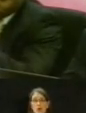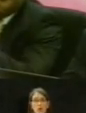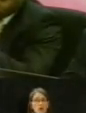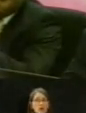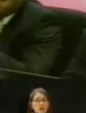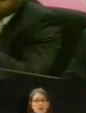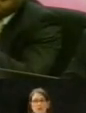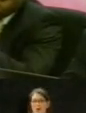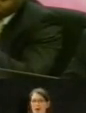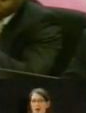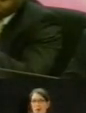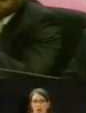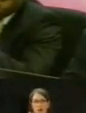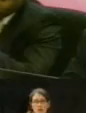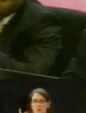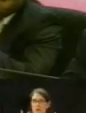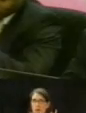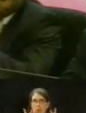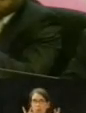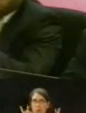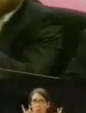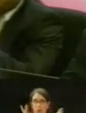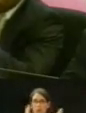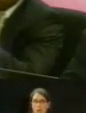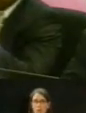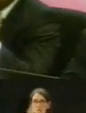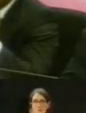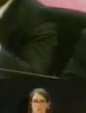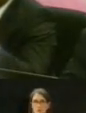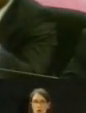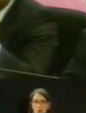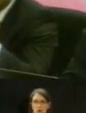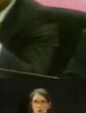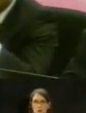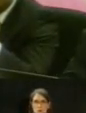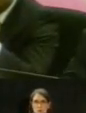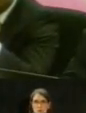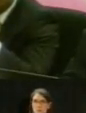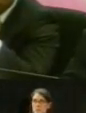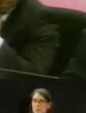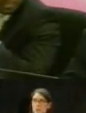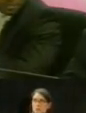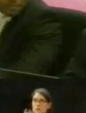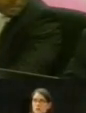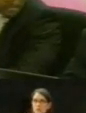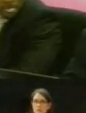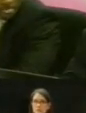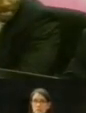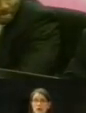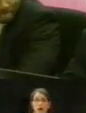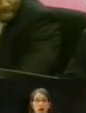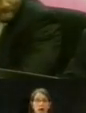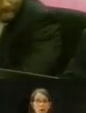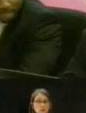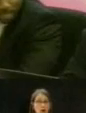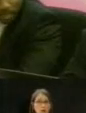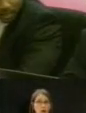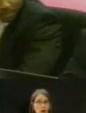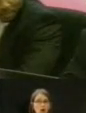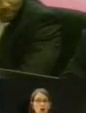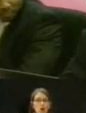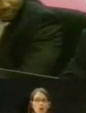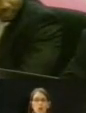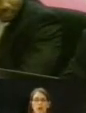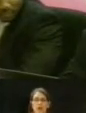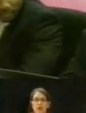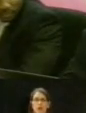how we handle this, presents a nightmare associated with voting privileges. And I suggest we resolve that nightmare simply by saying that we interpret the